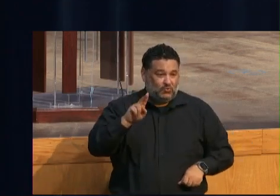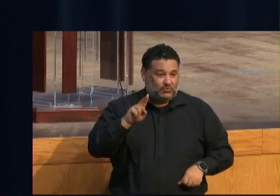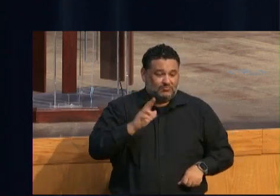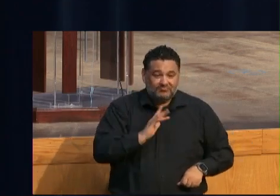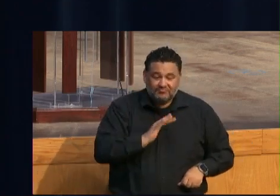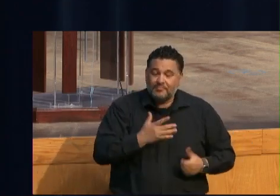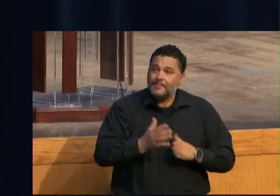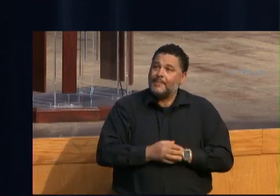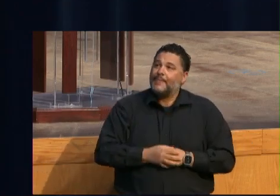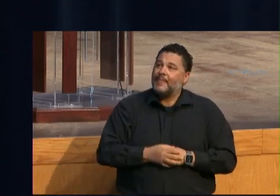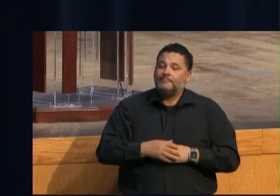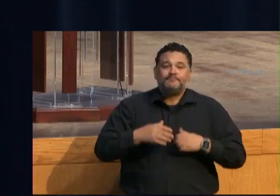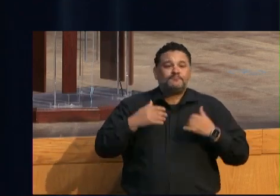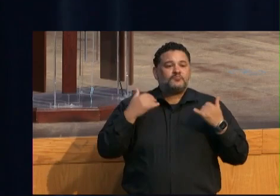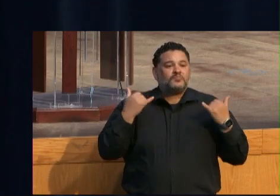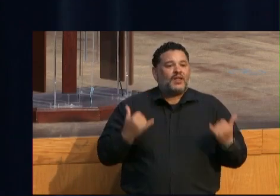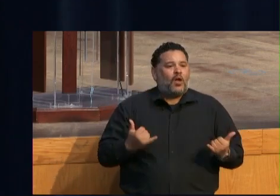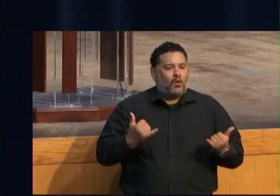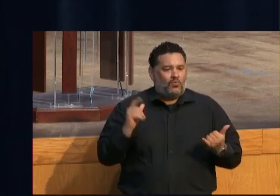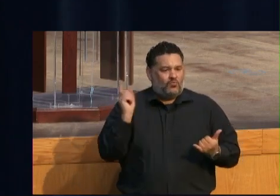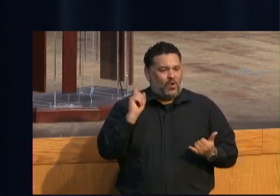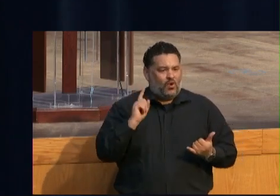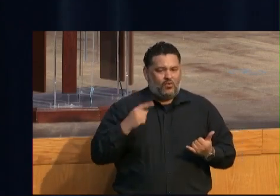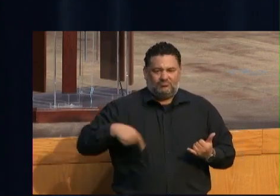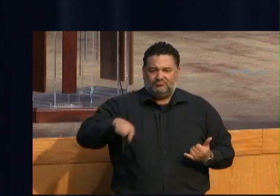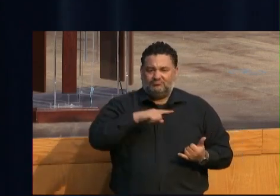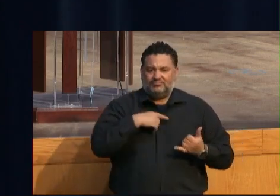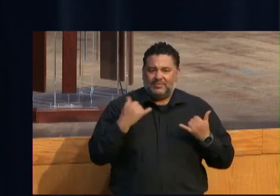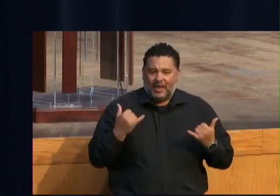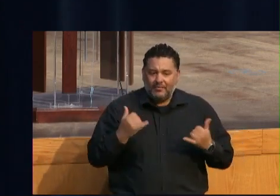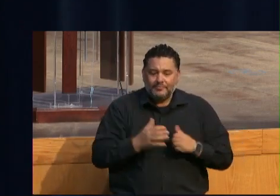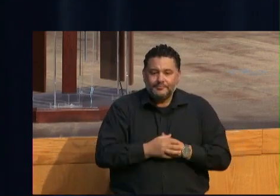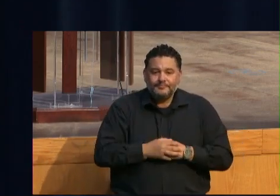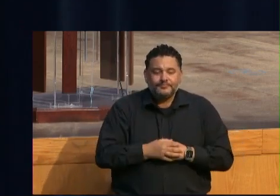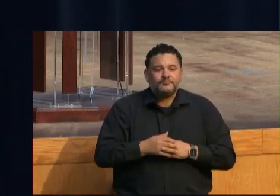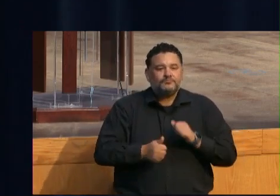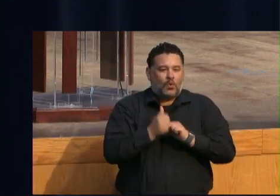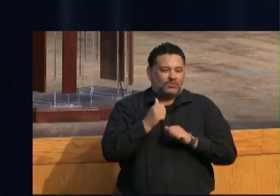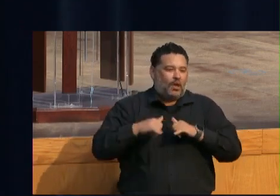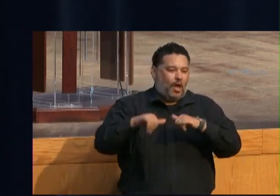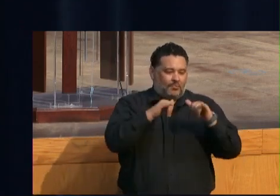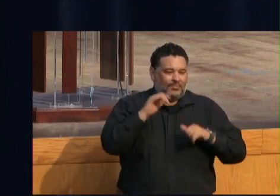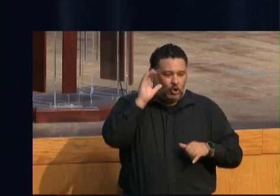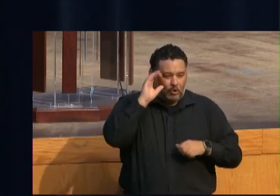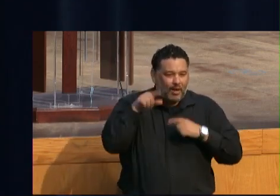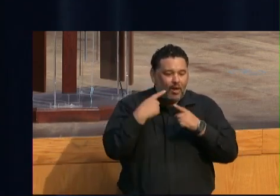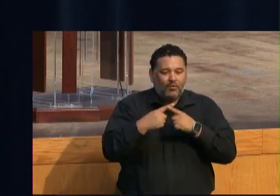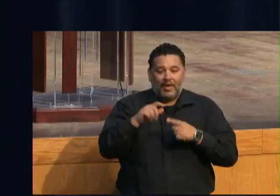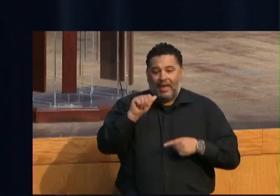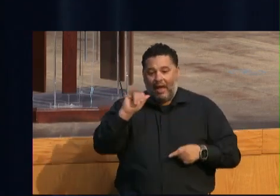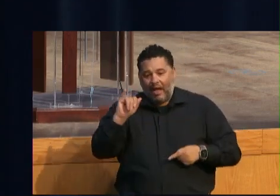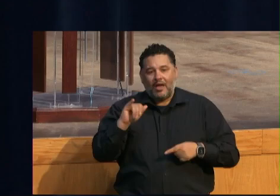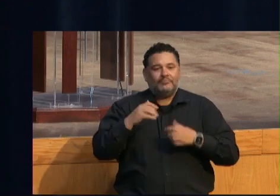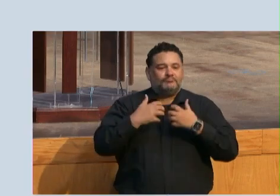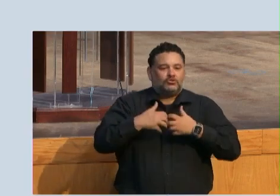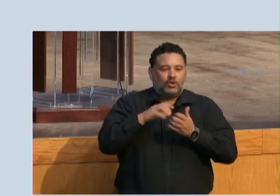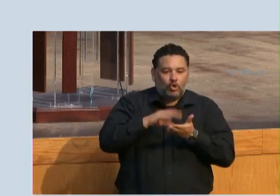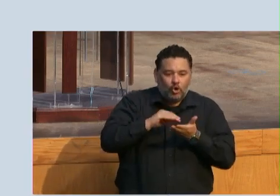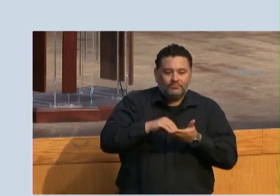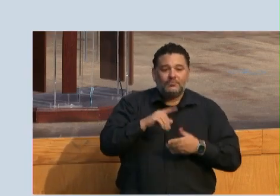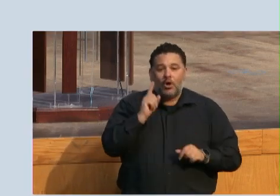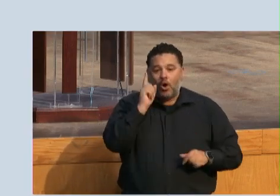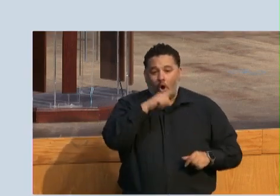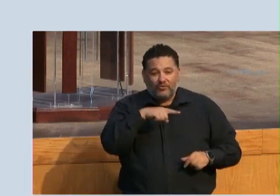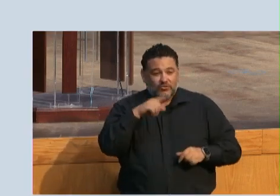So where are we now? And most commonly, we hear about AI and machine learning. Artificial